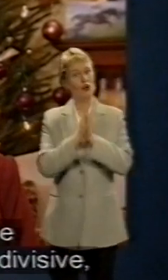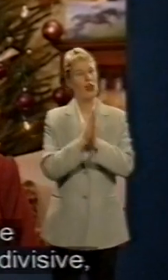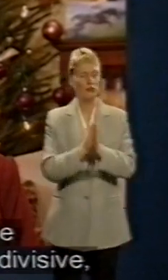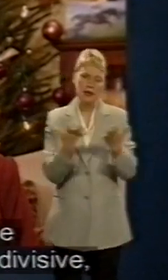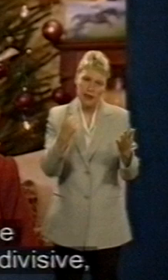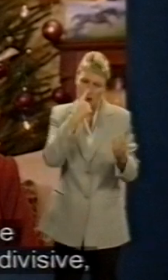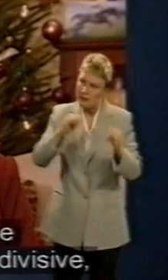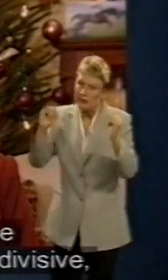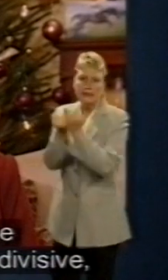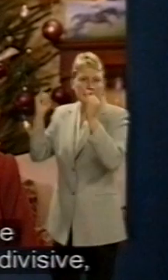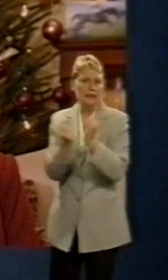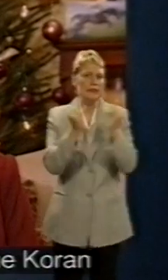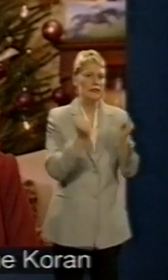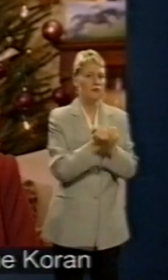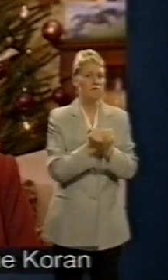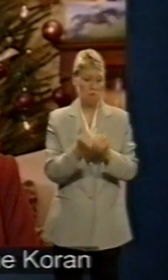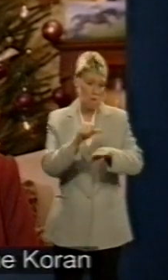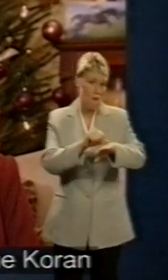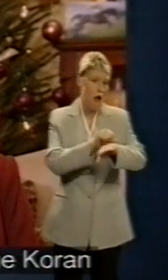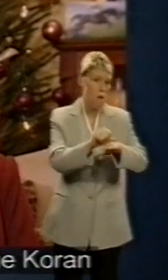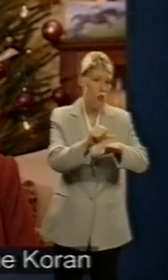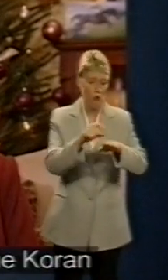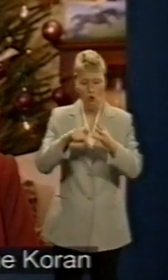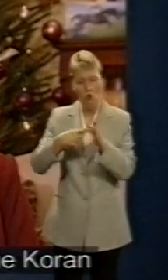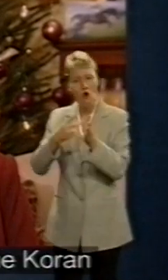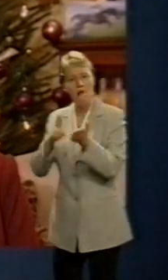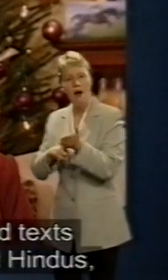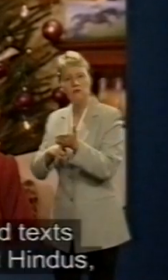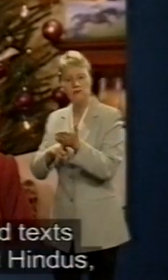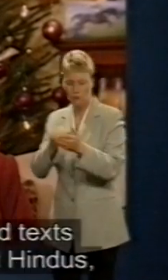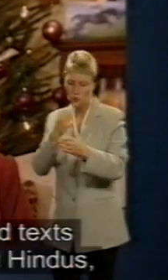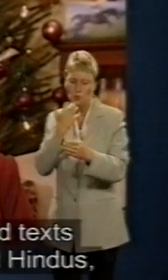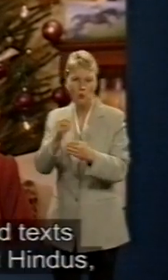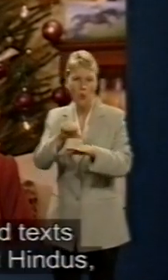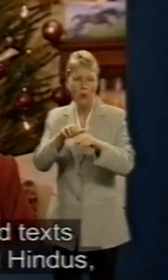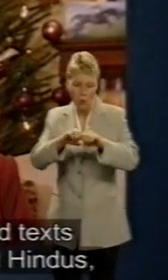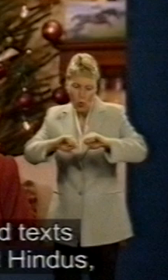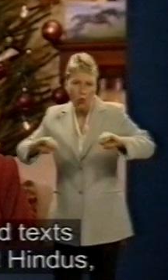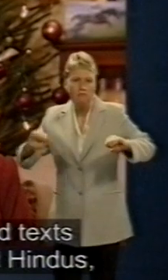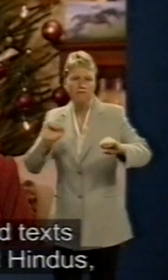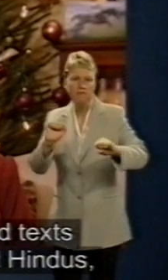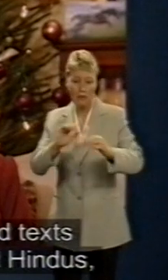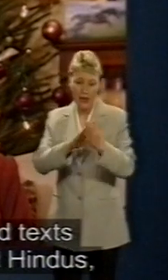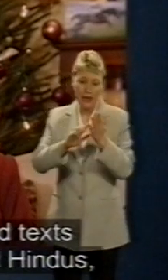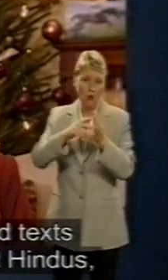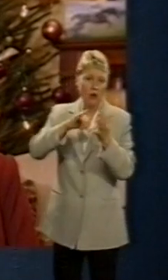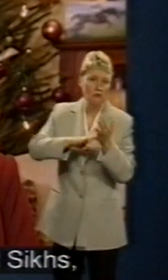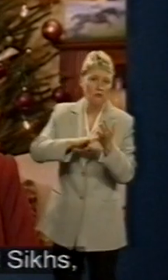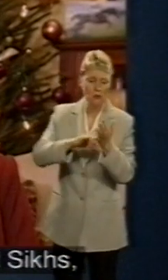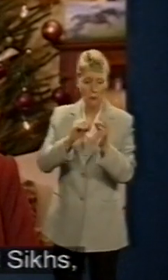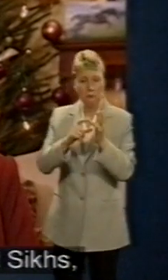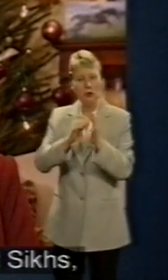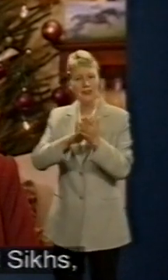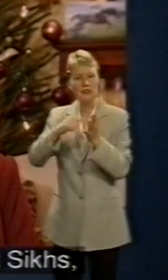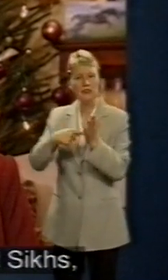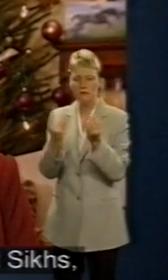religion can be divisive, but the Bible, the Quran, and the sacred texts of the Jews and Hindus, Buddhists